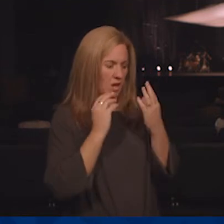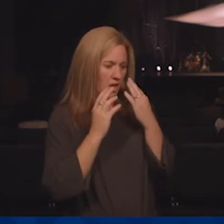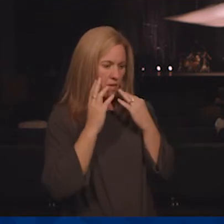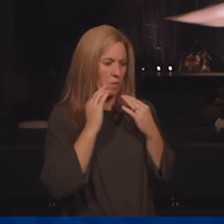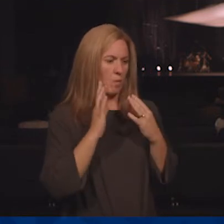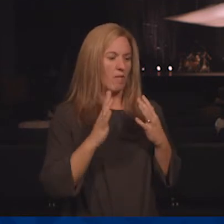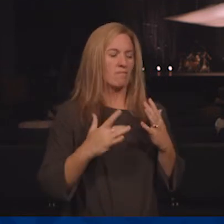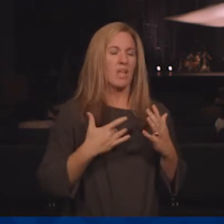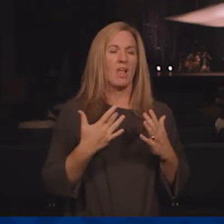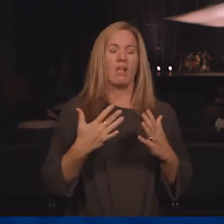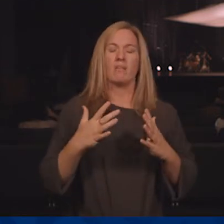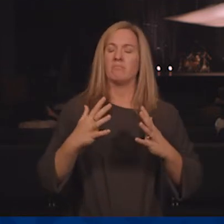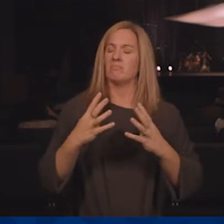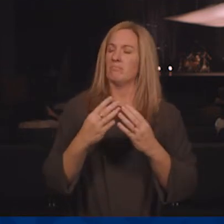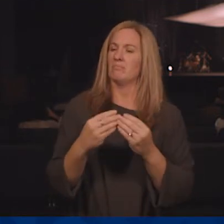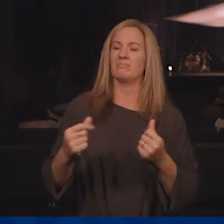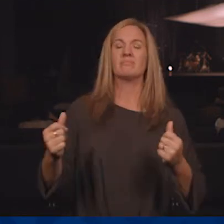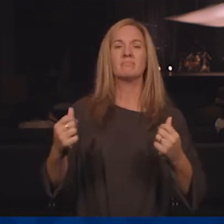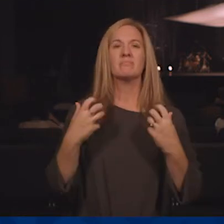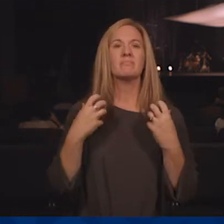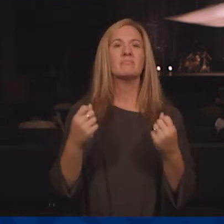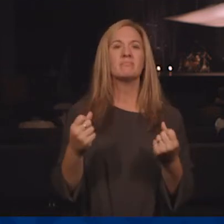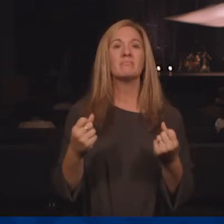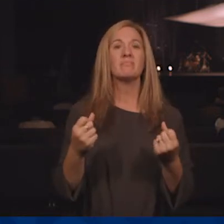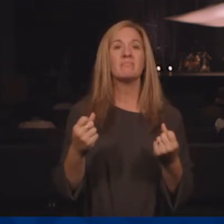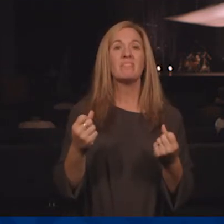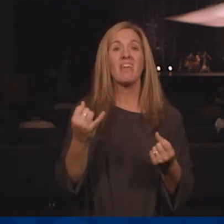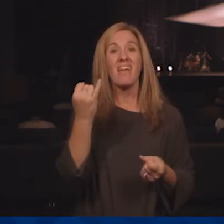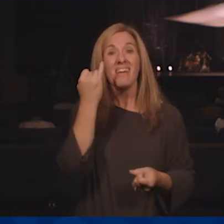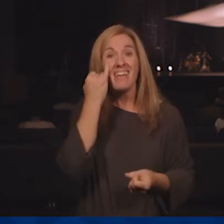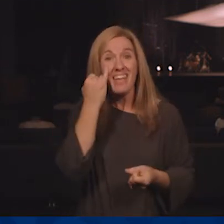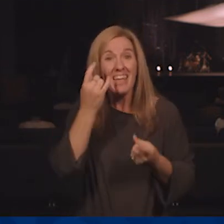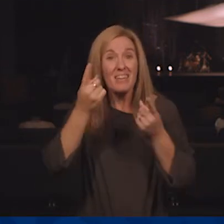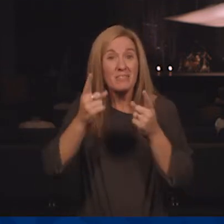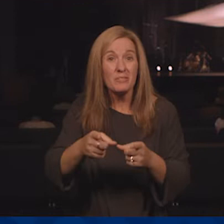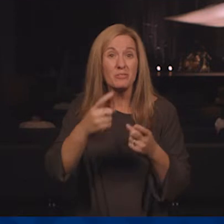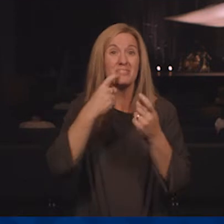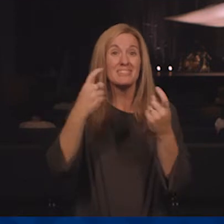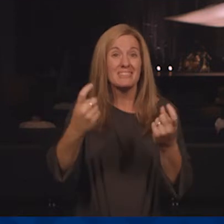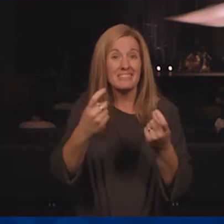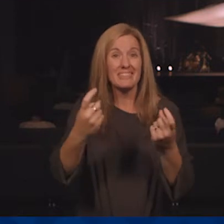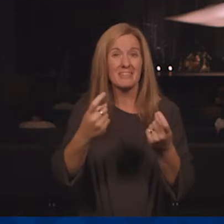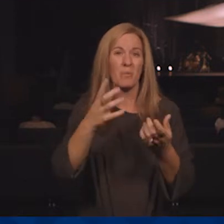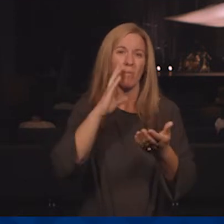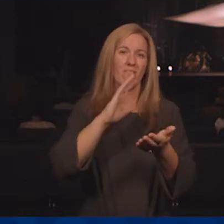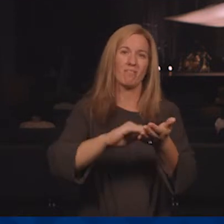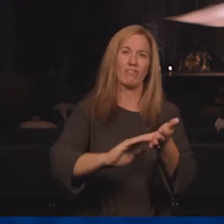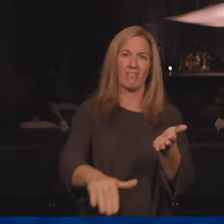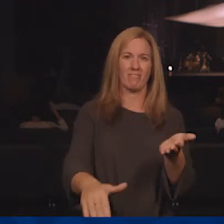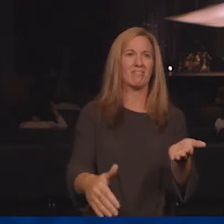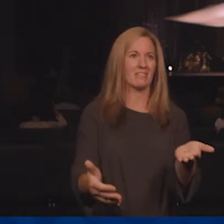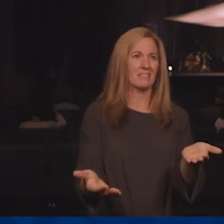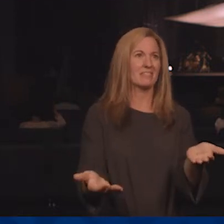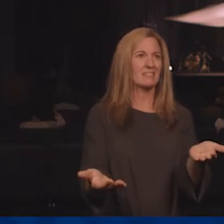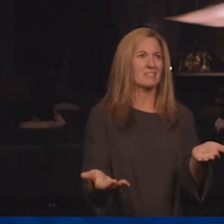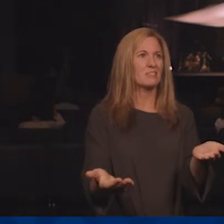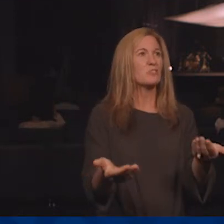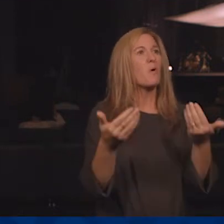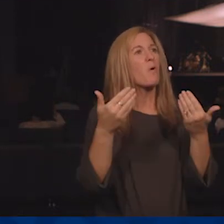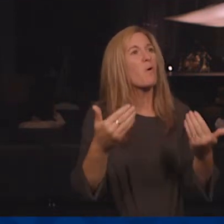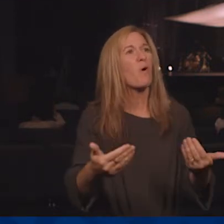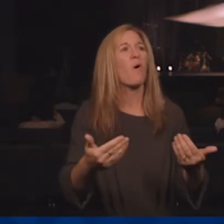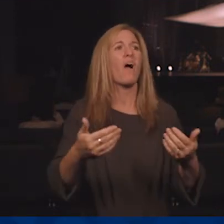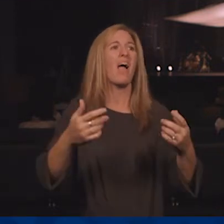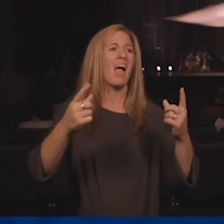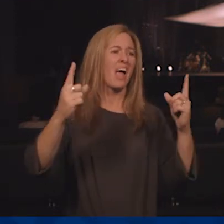sinned, they will be forgiven. Therefore, confess your sins to each